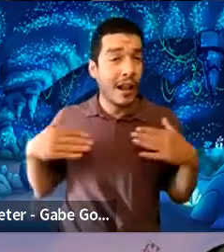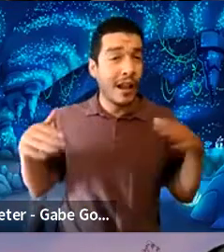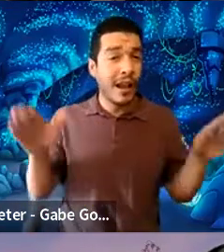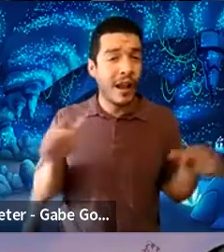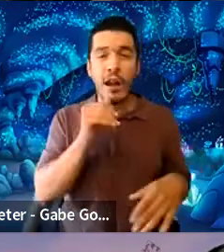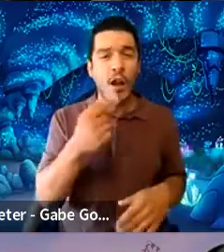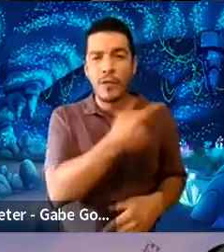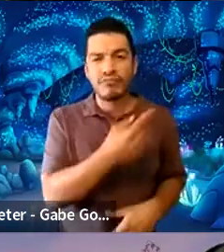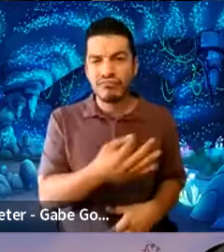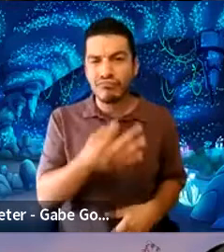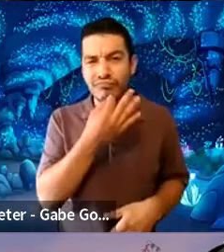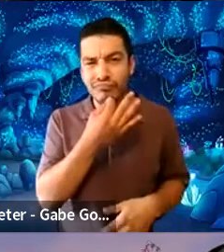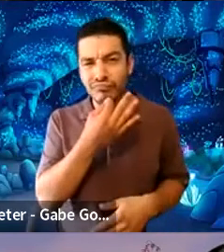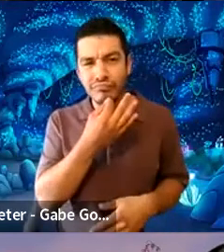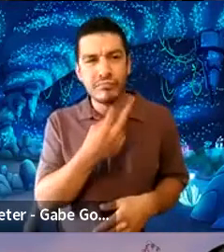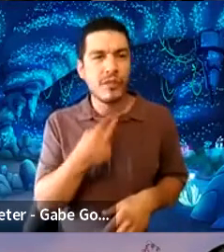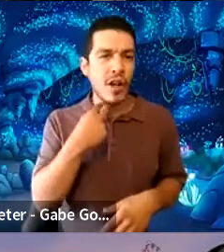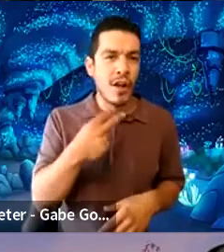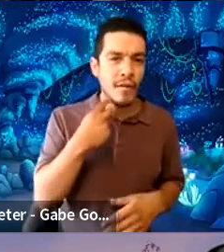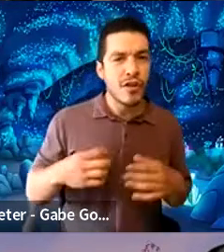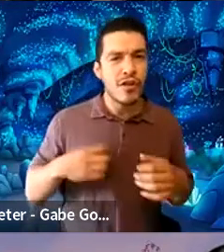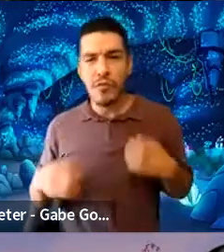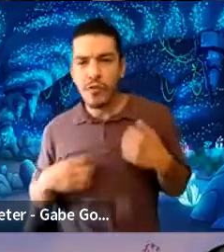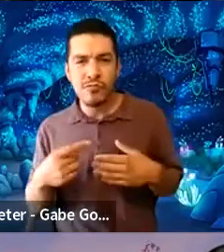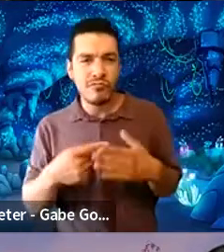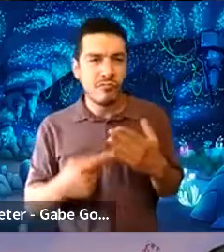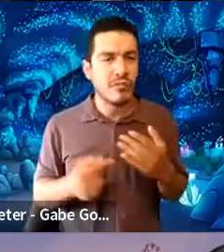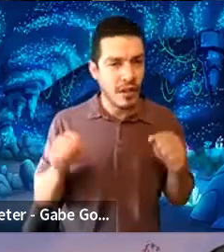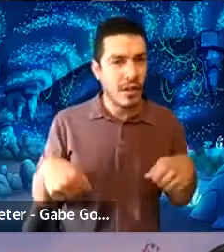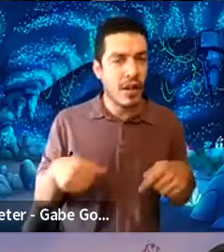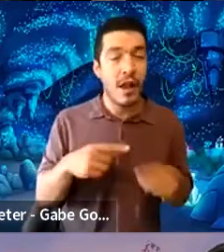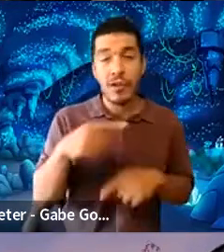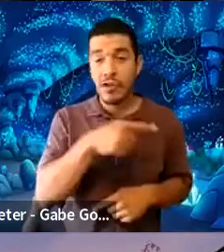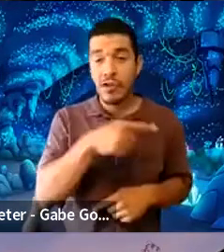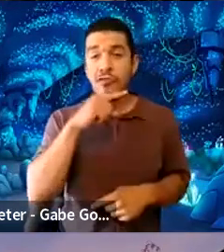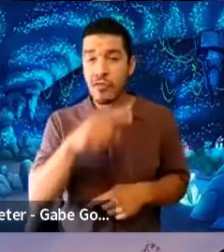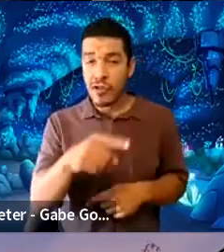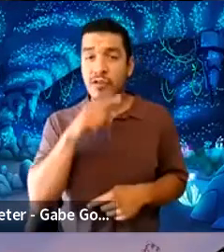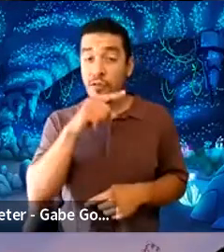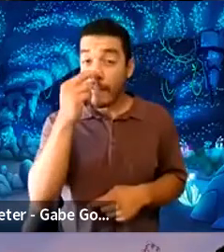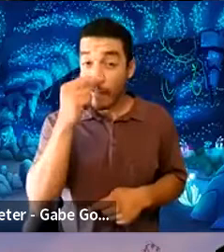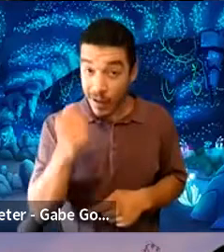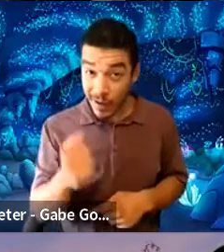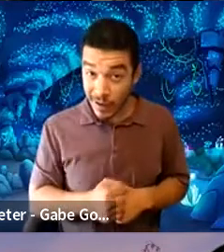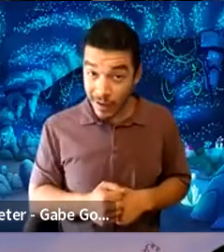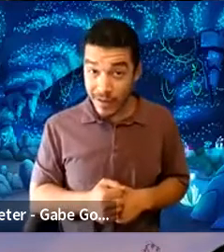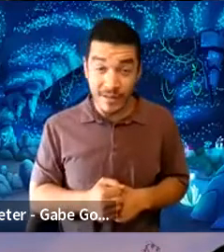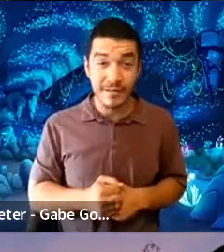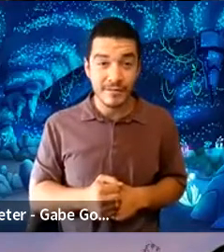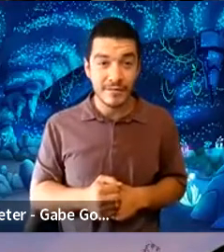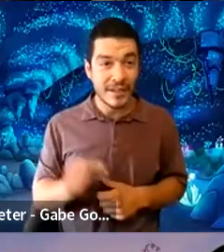she do the emotional moments, but she's really funny. I